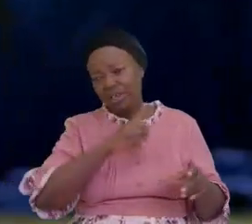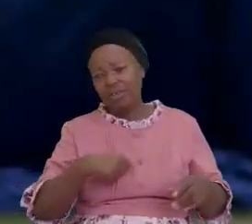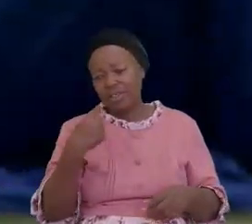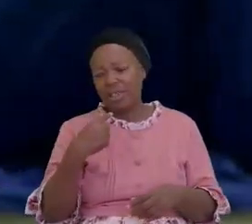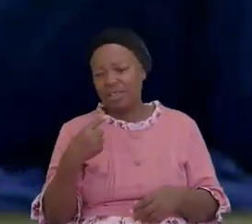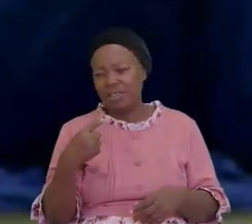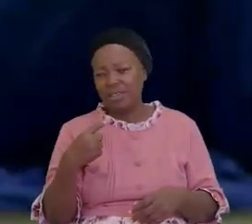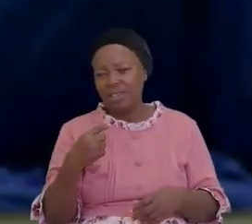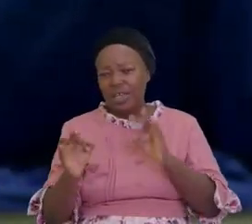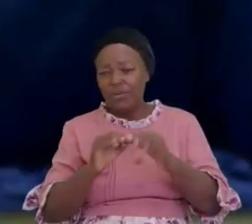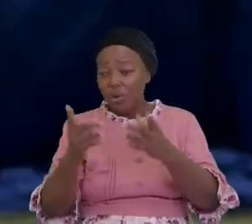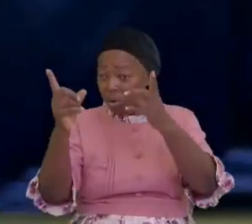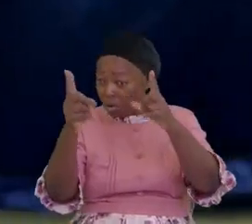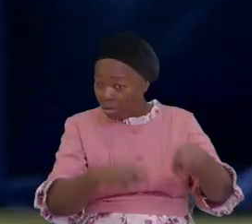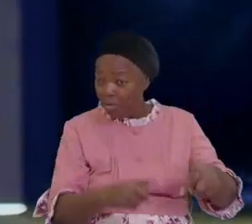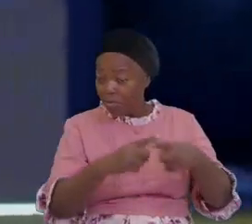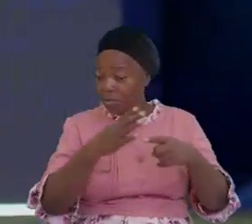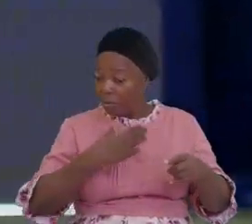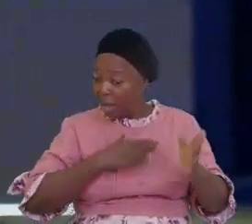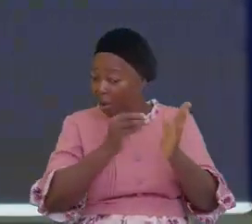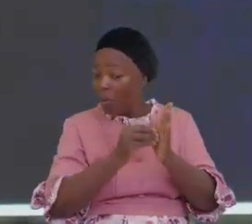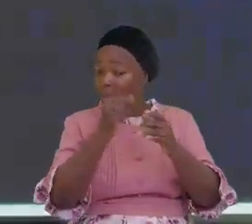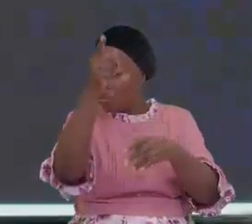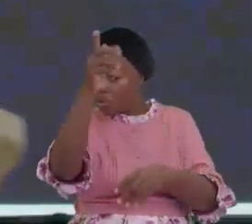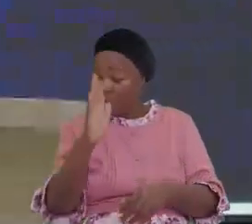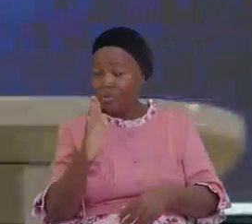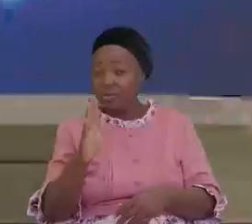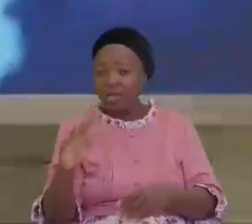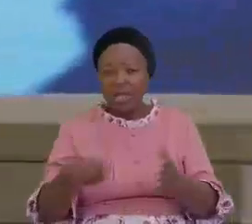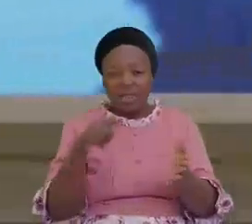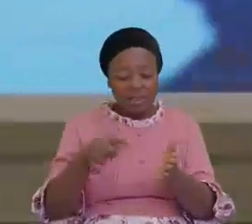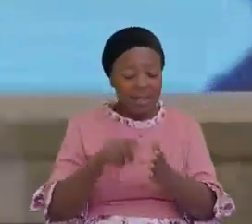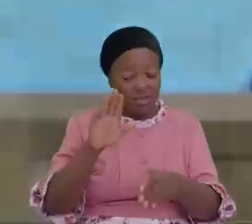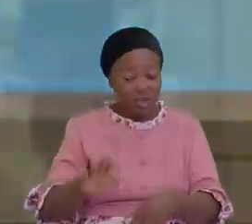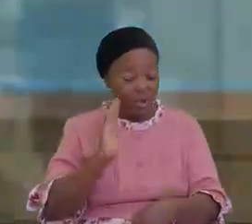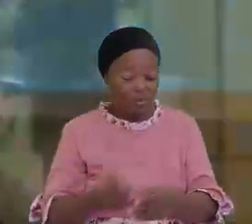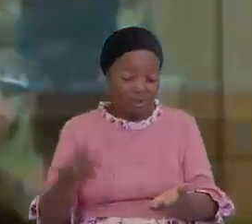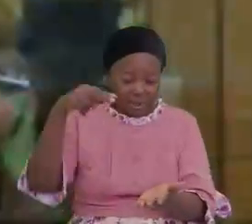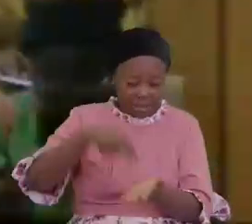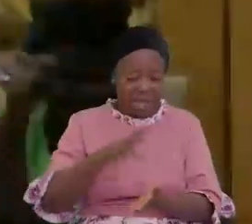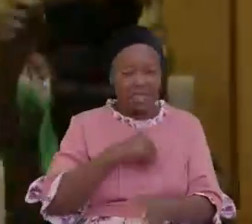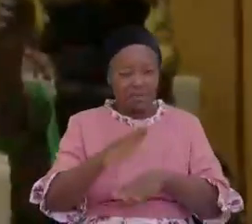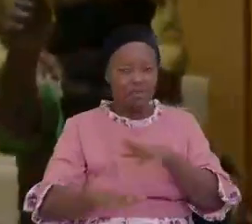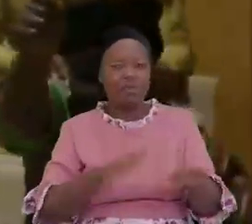you come to my God, this child will rise up and walk.